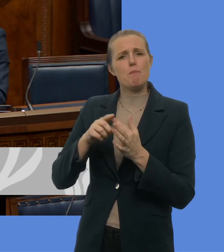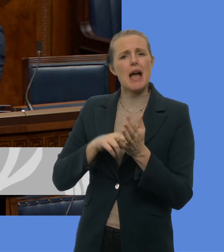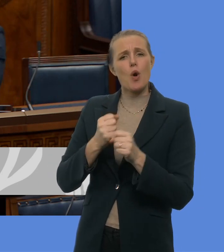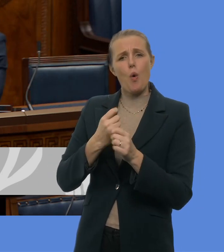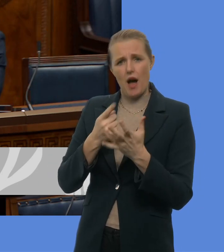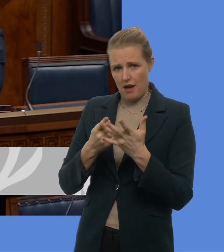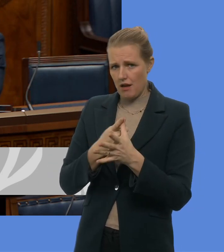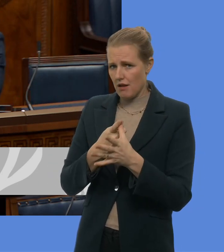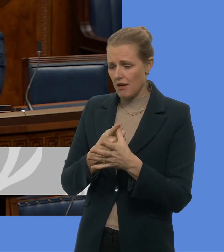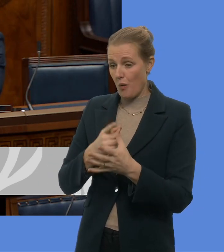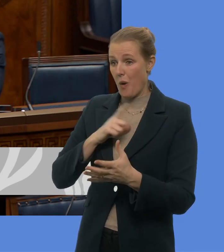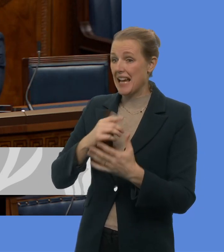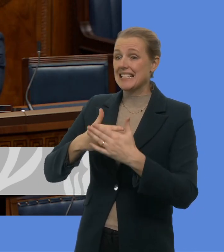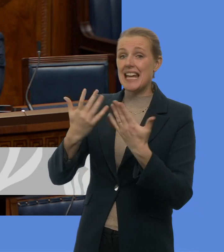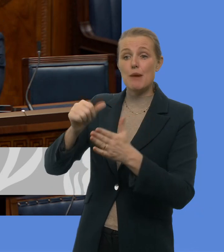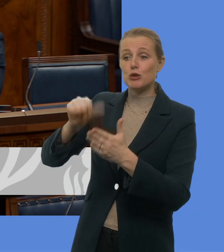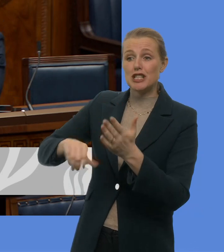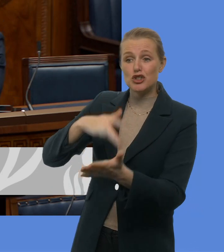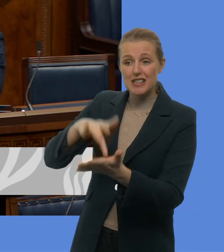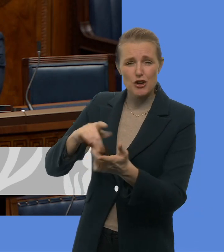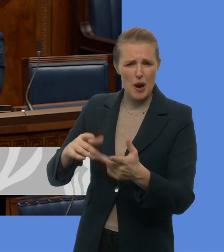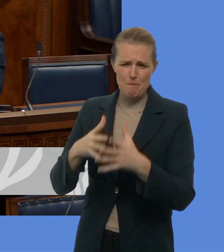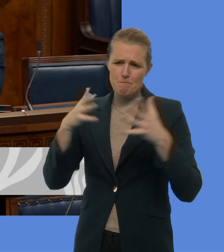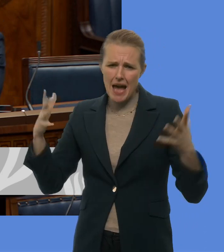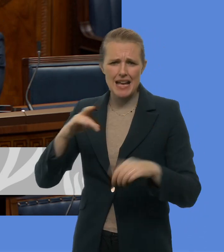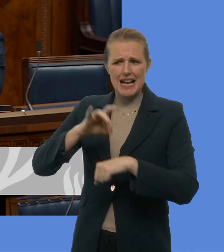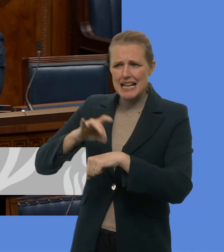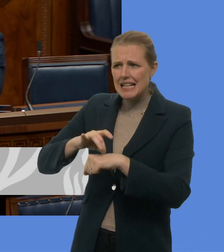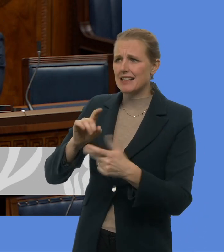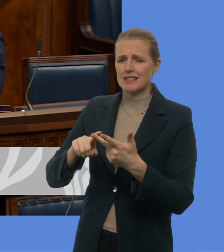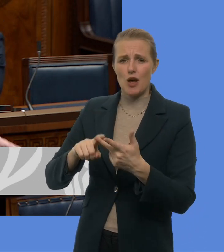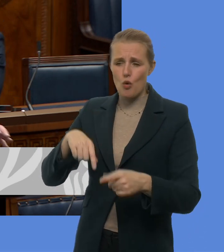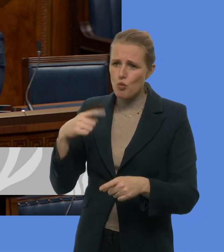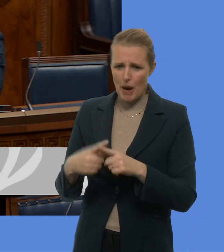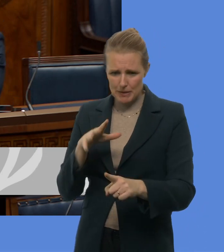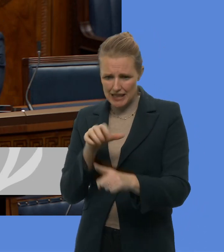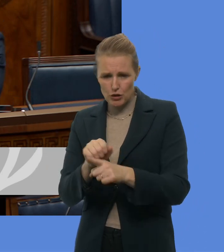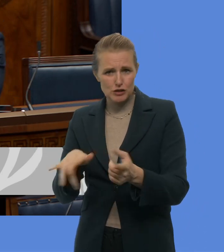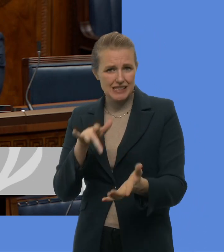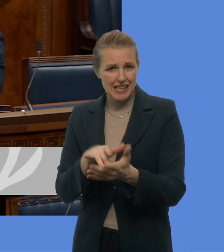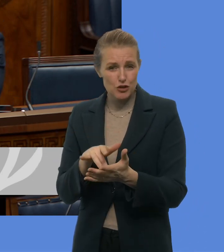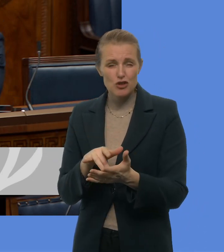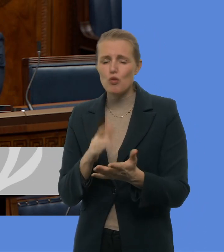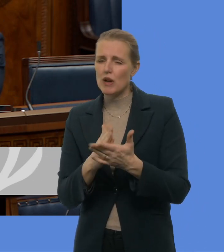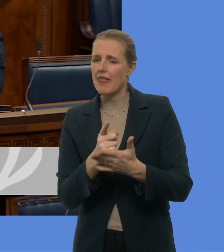day procedure centres, mega clinics, rapid diagnostic centres. These are all in secondary